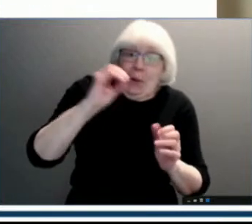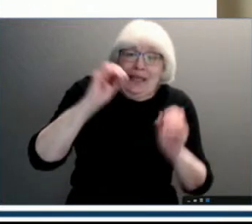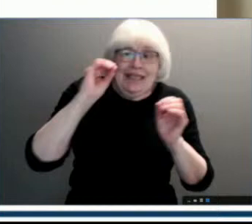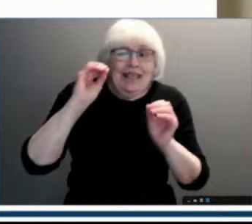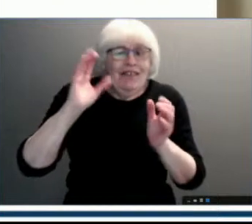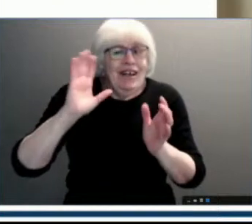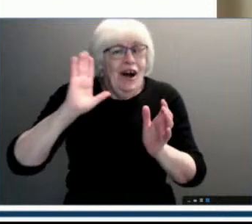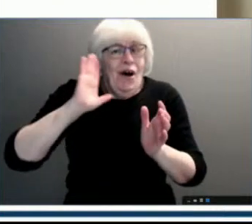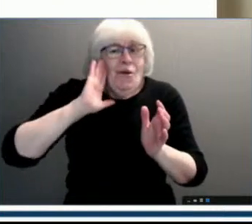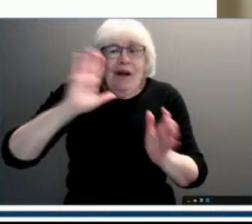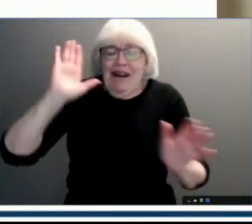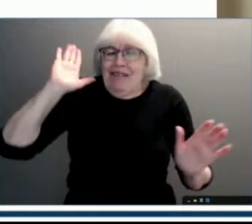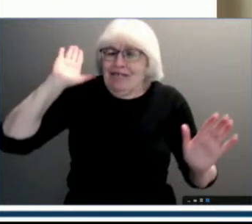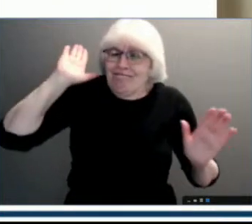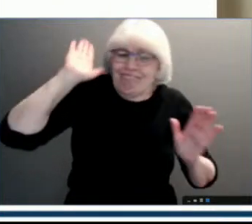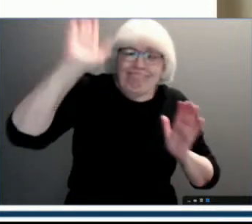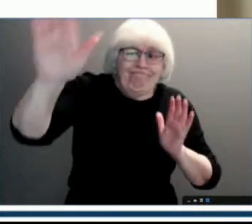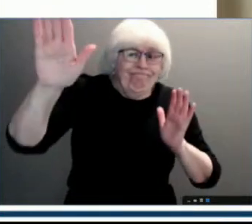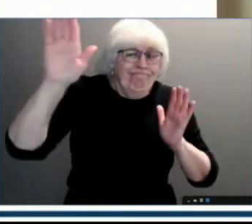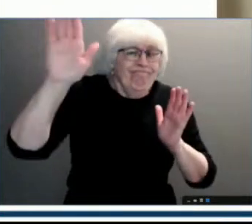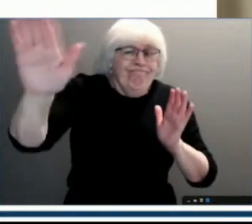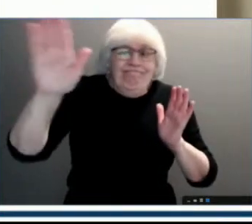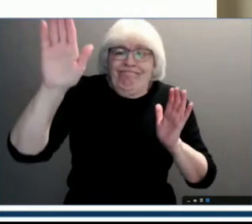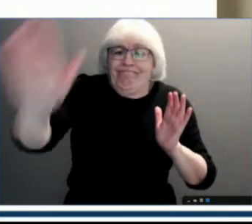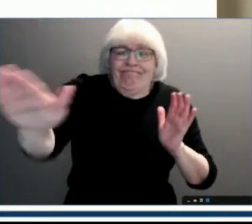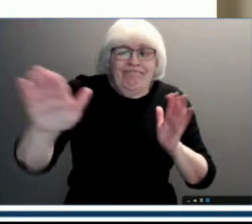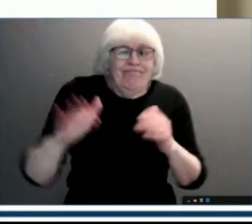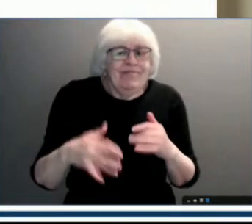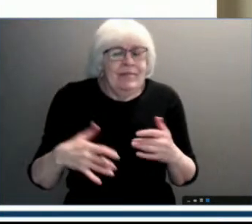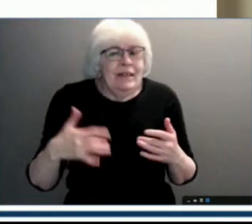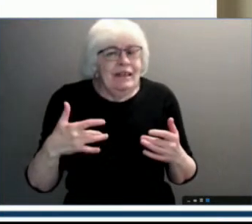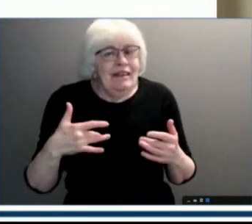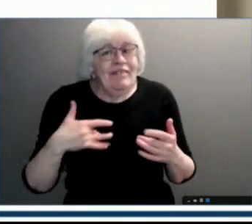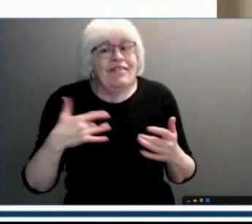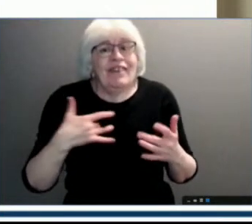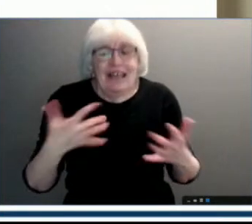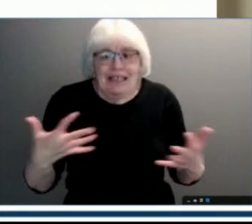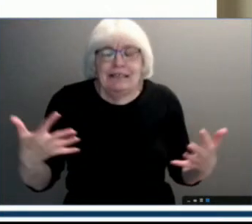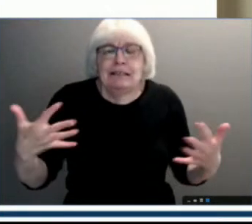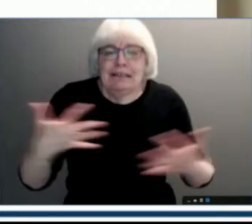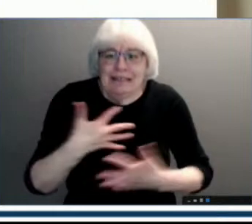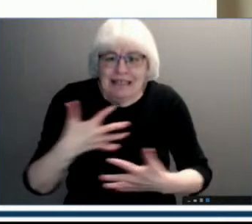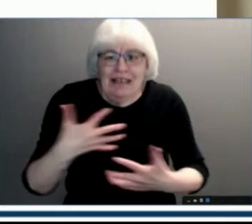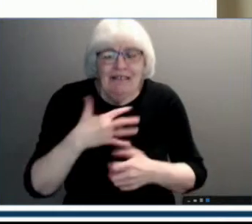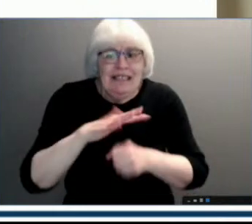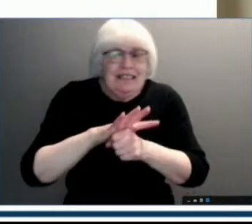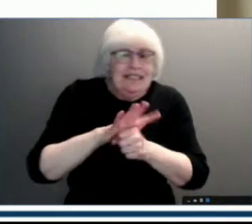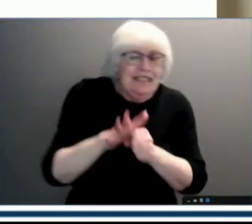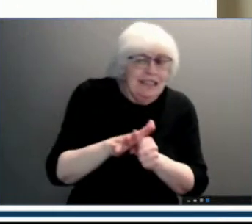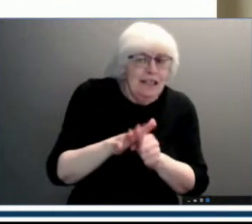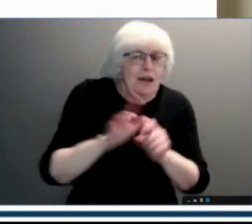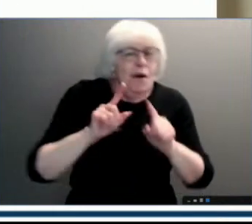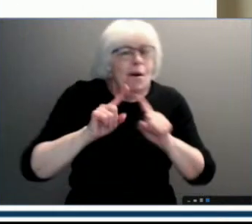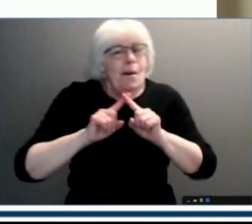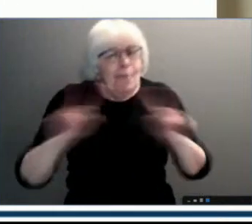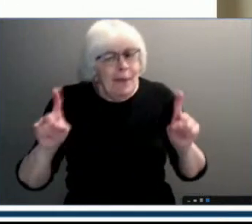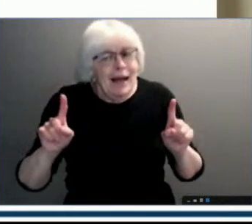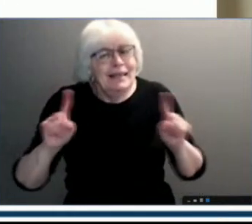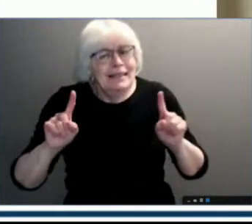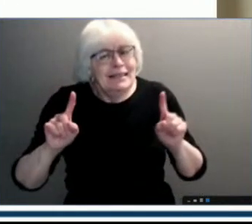because we have been conditioned to fear COVID. And we must continue to have a healthy dose of fear when it comes to this